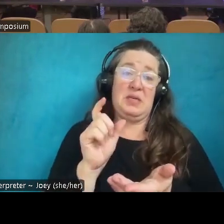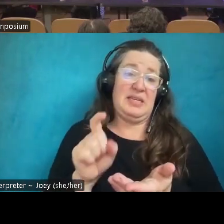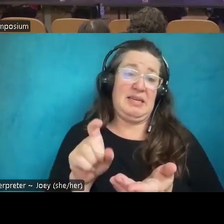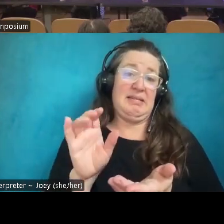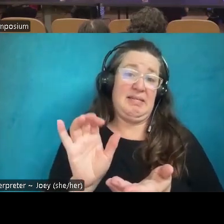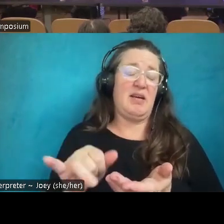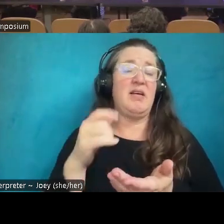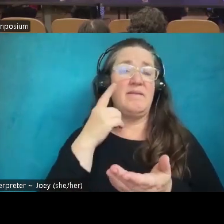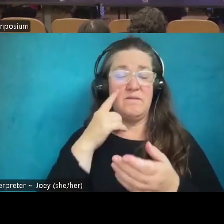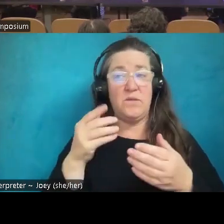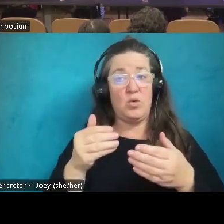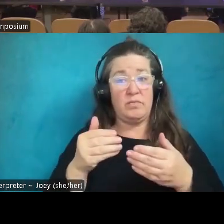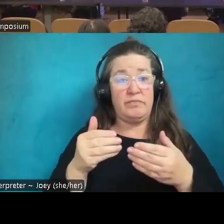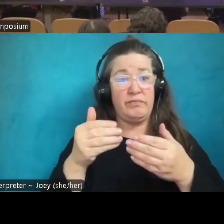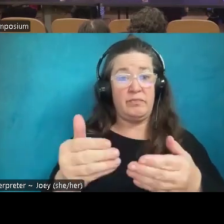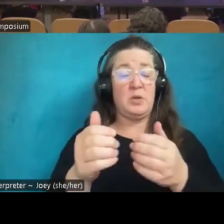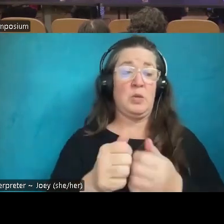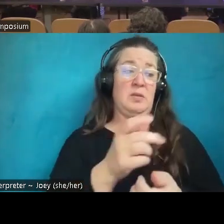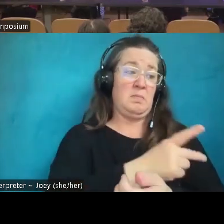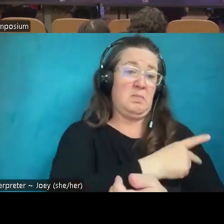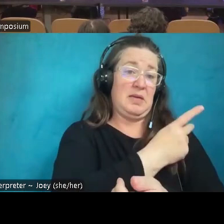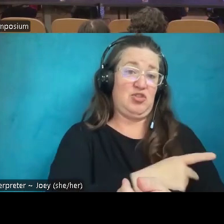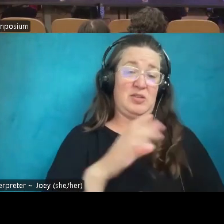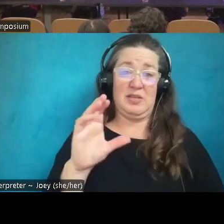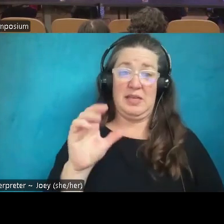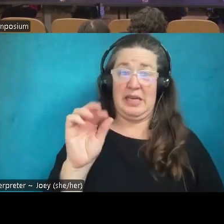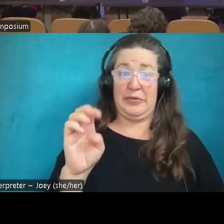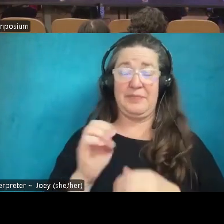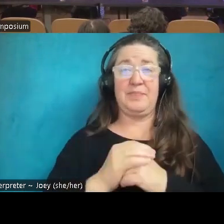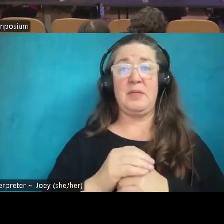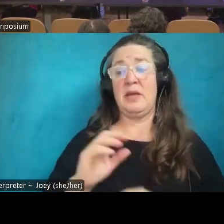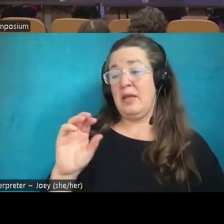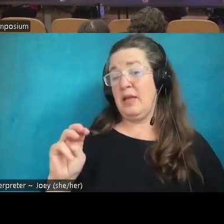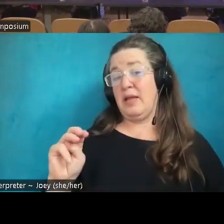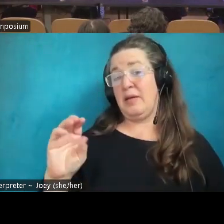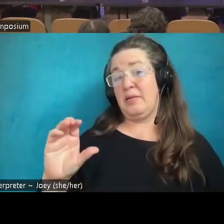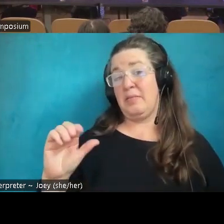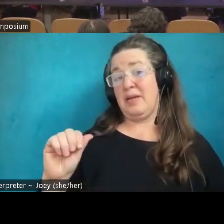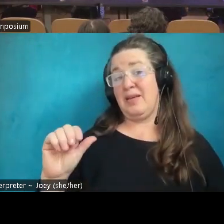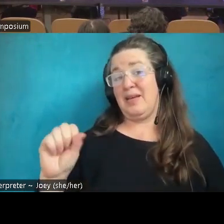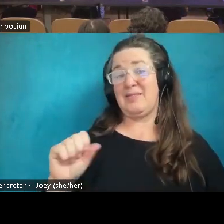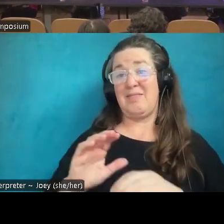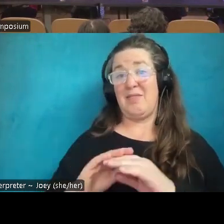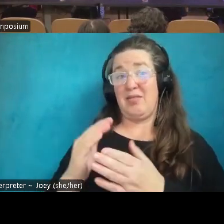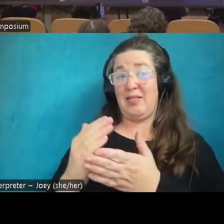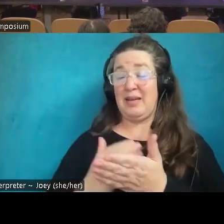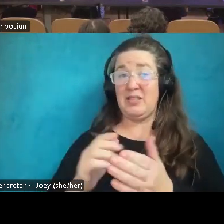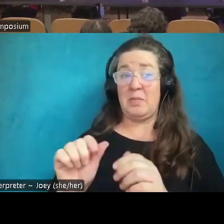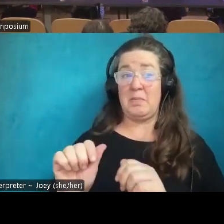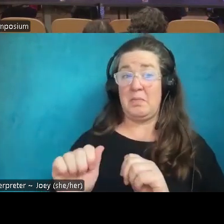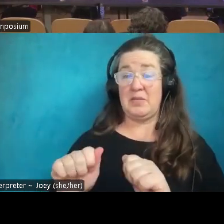patient's care. So in instances where MCAS might be on the list of possibilities, given the